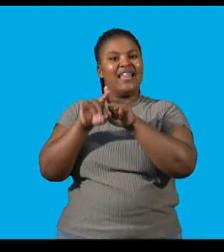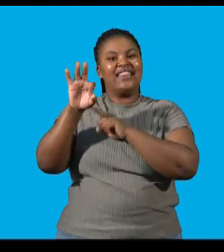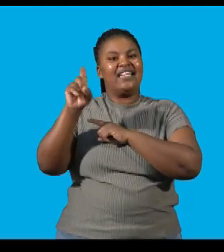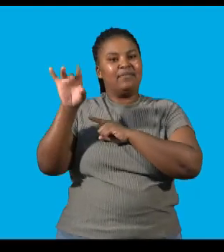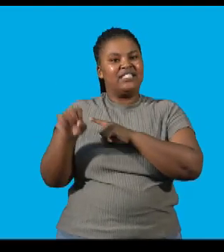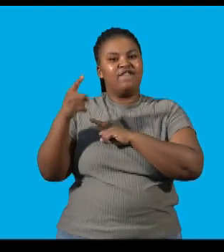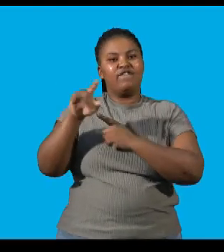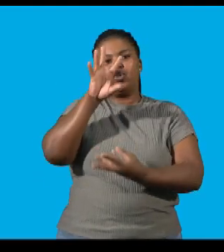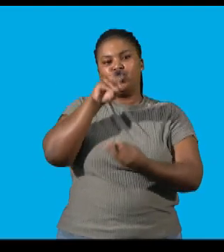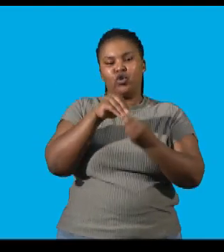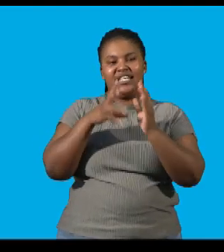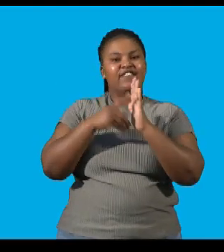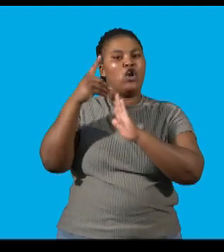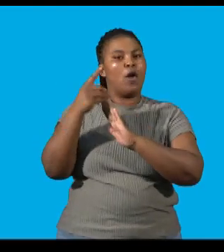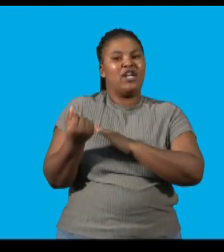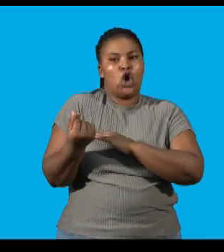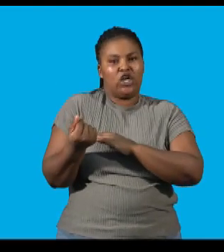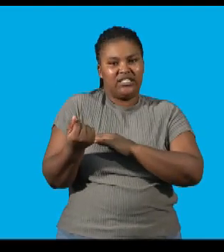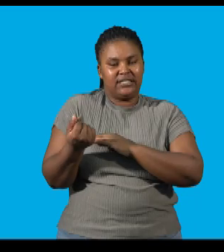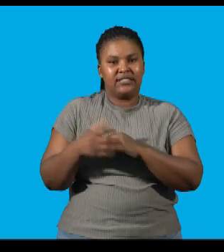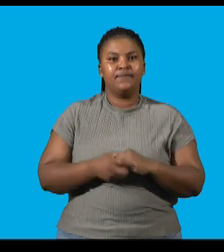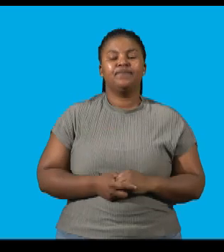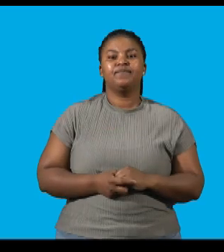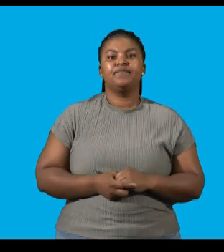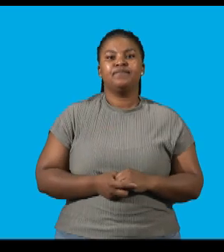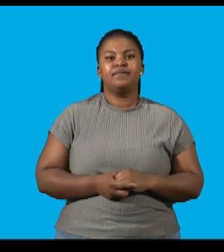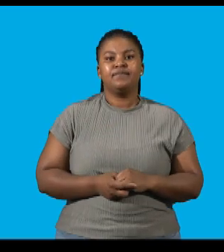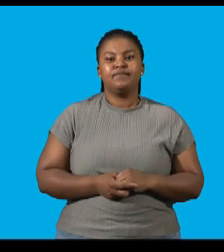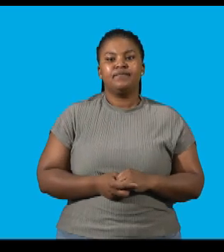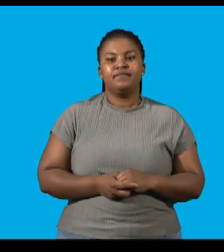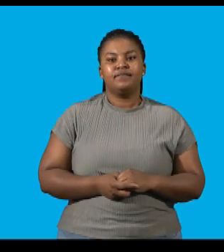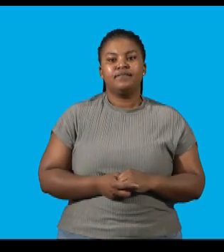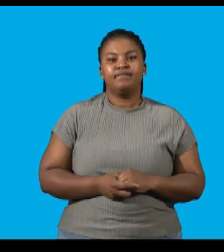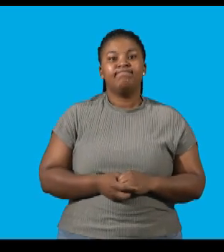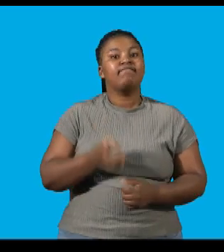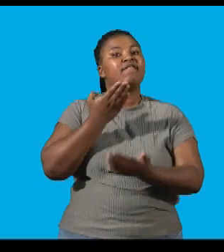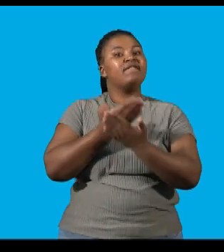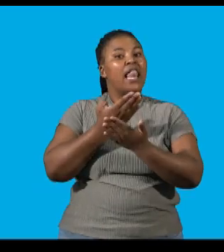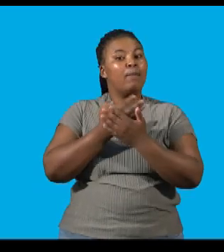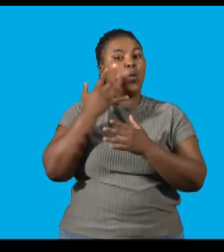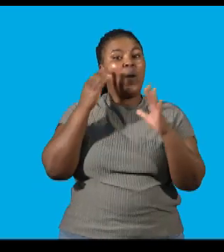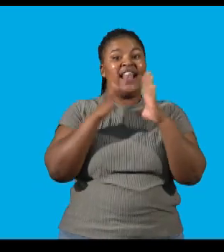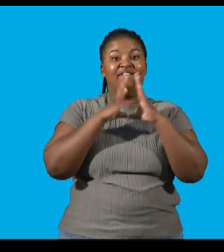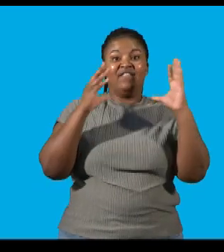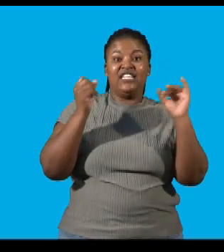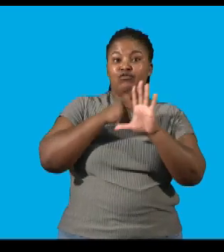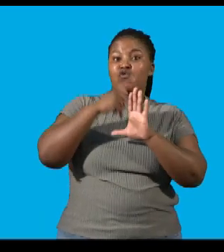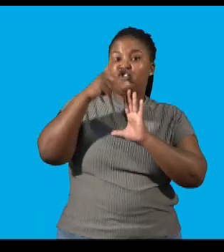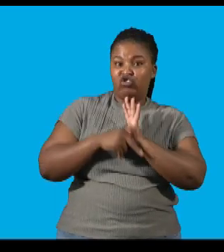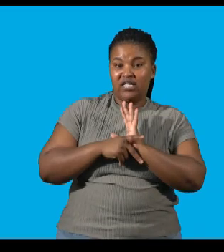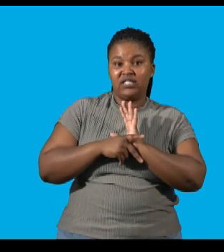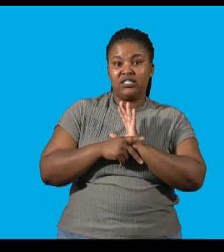30% of the total development cost. It is available on completion of the